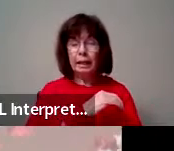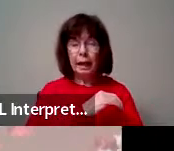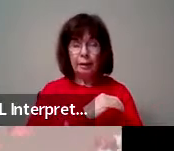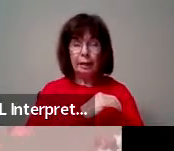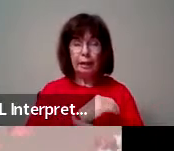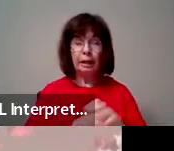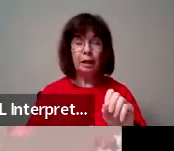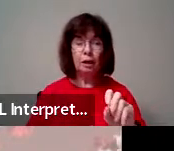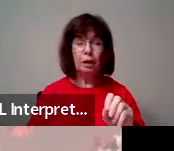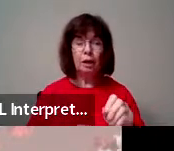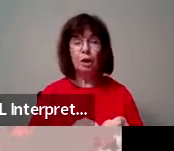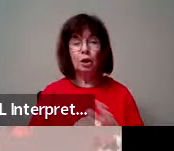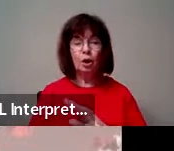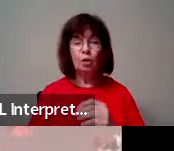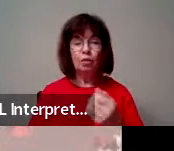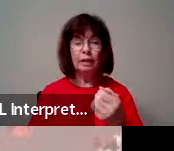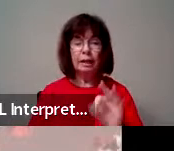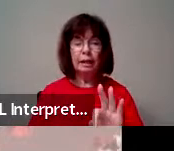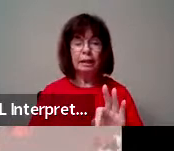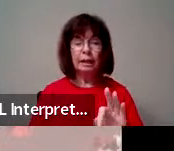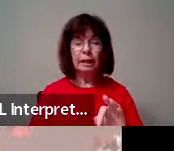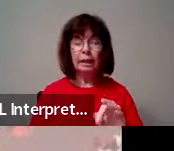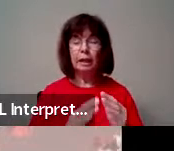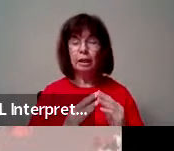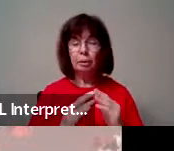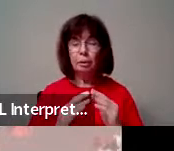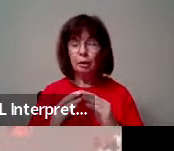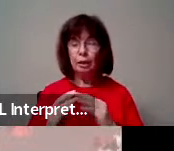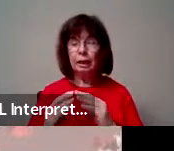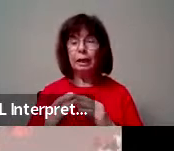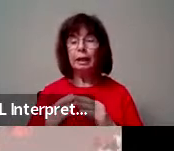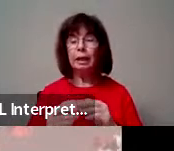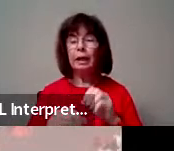Group. We are, let's